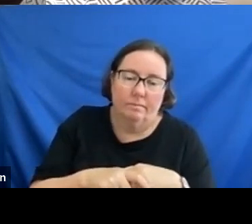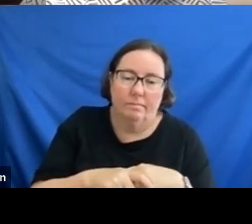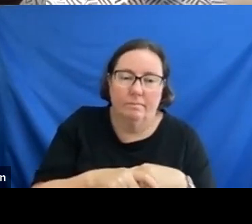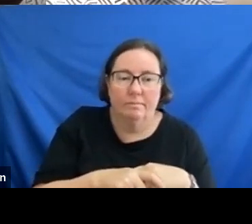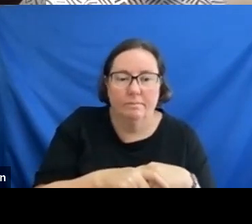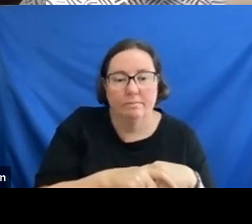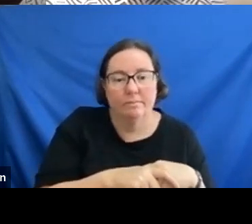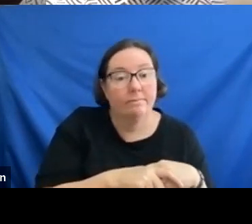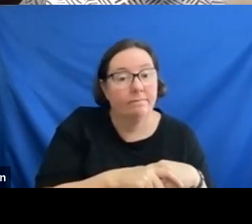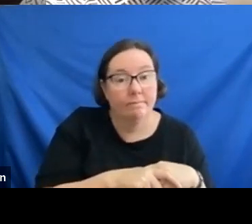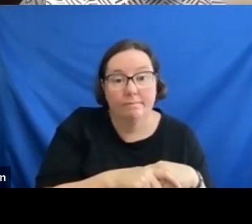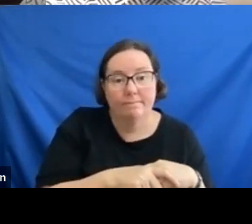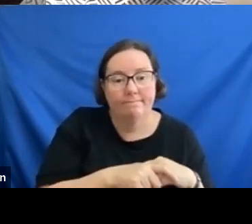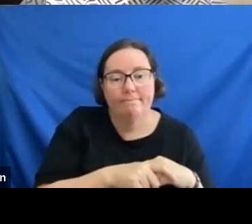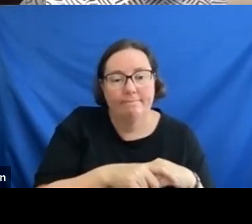Okay.